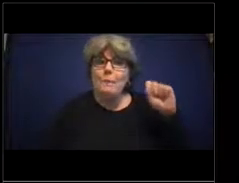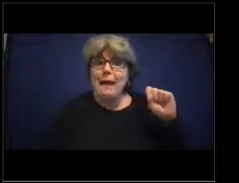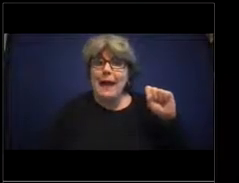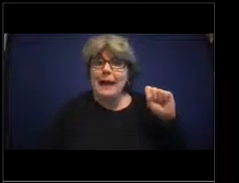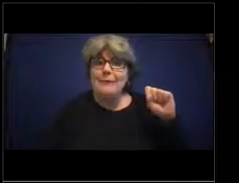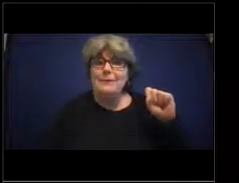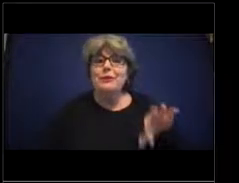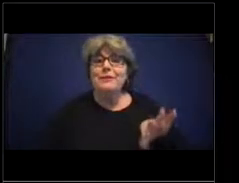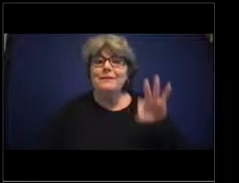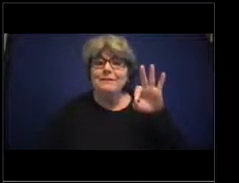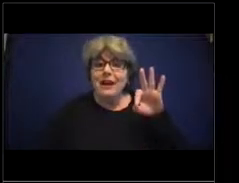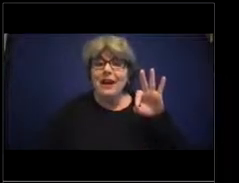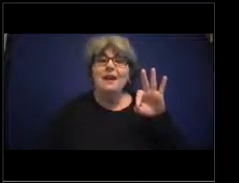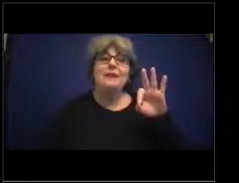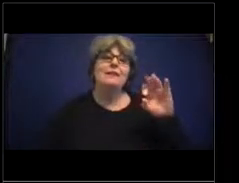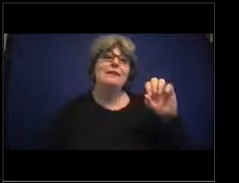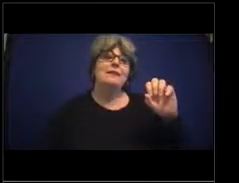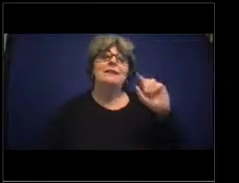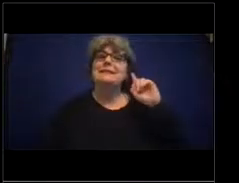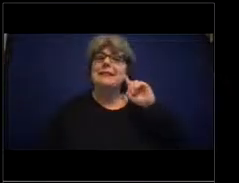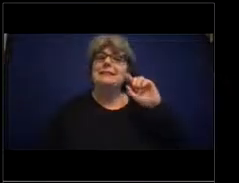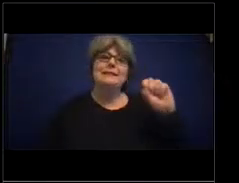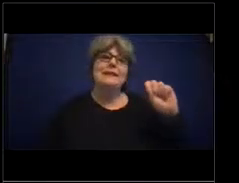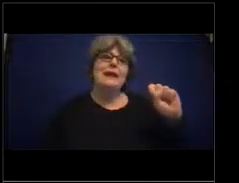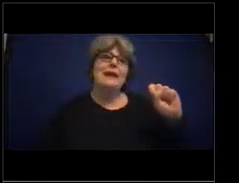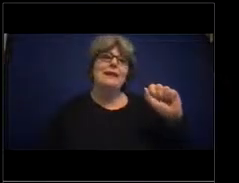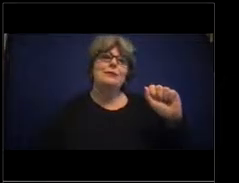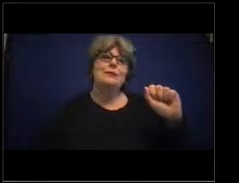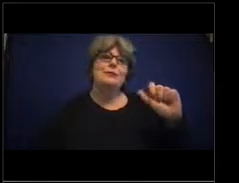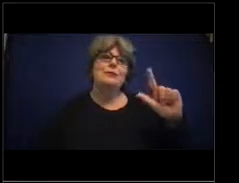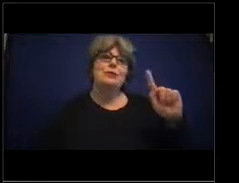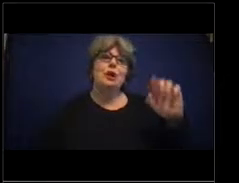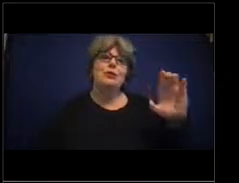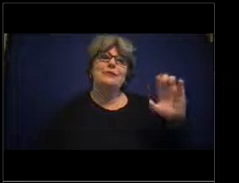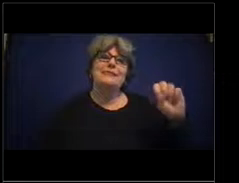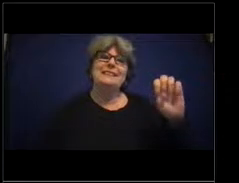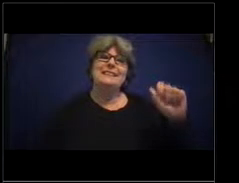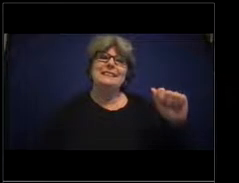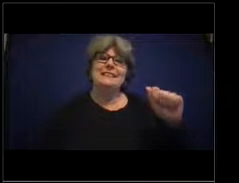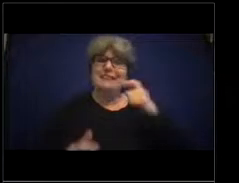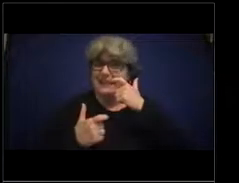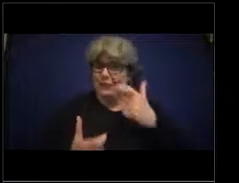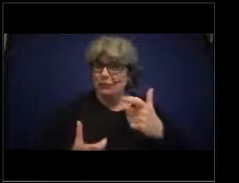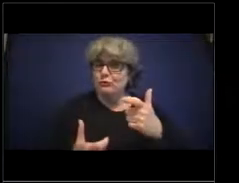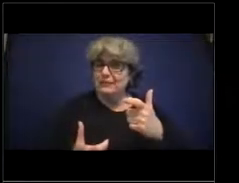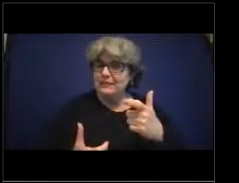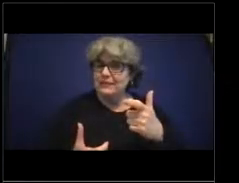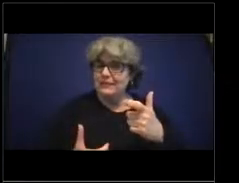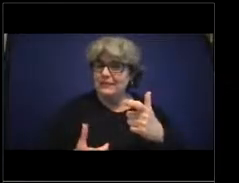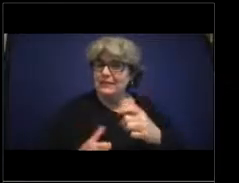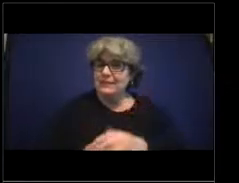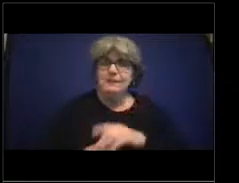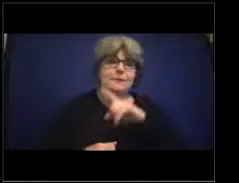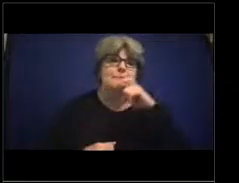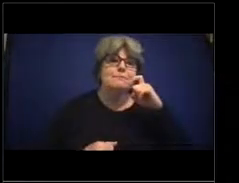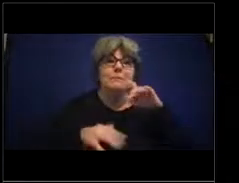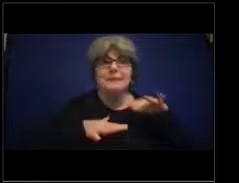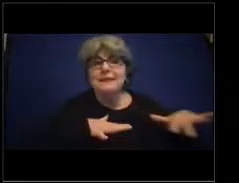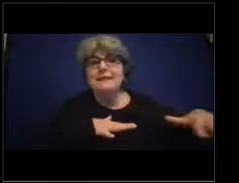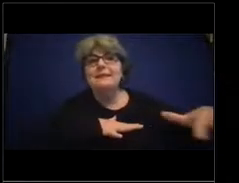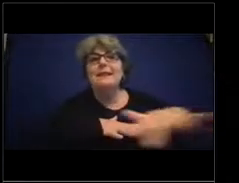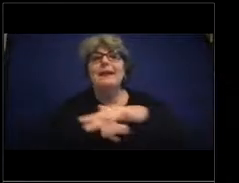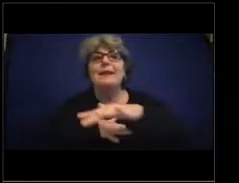Salton Sea, and you can very easily pick out where there's farm fields and where there's not. It's kind of interesting because it's either desolate desert like you see here in